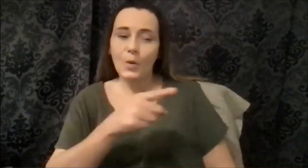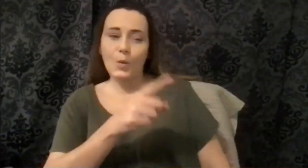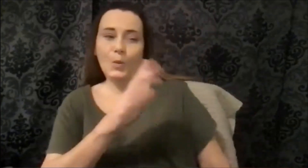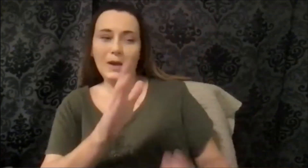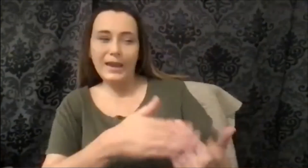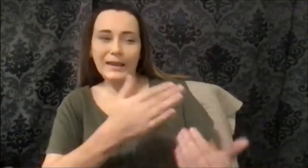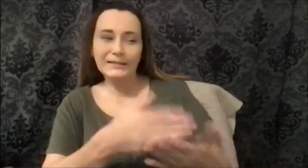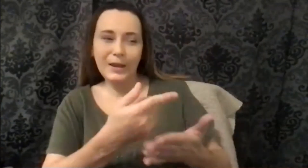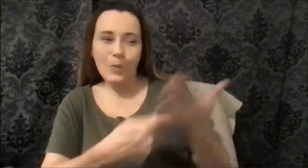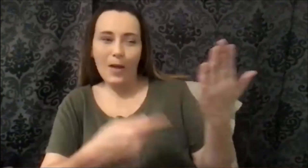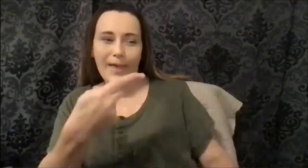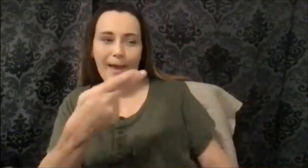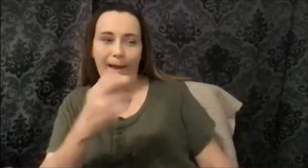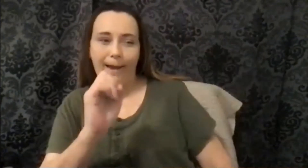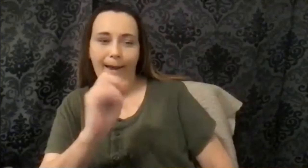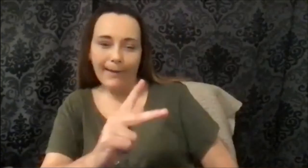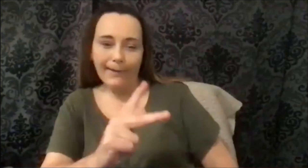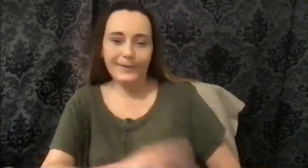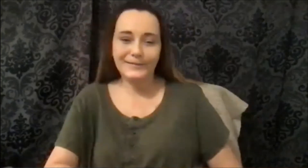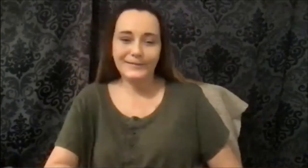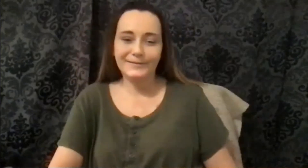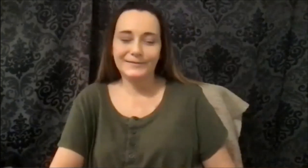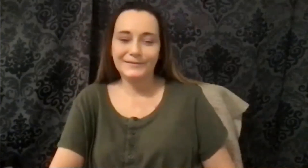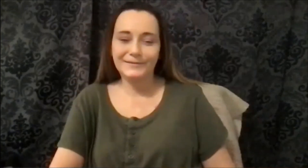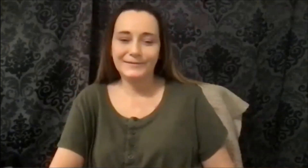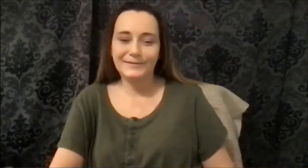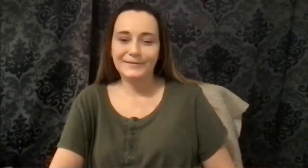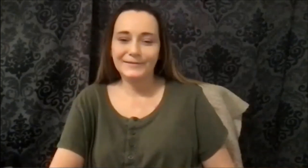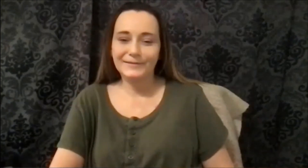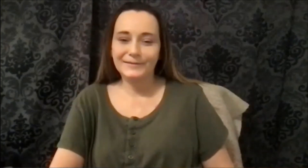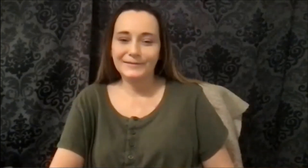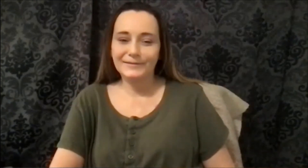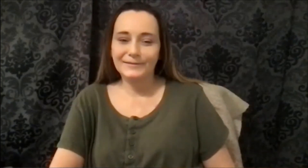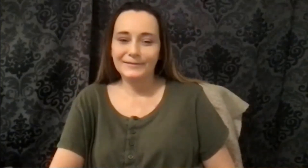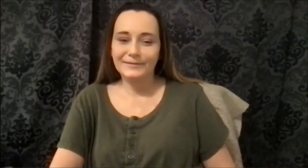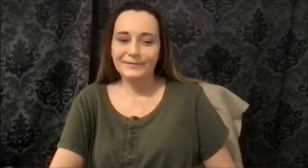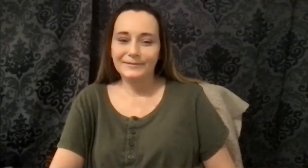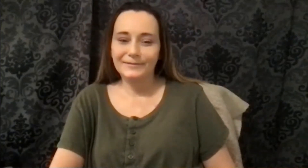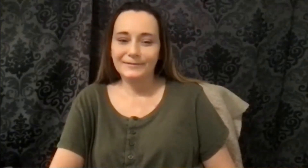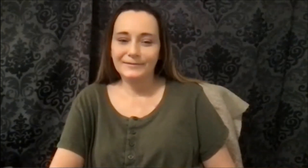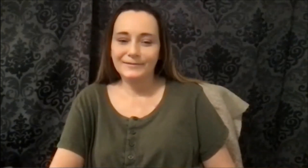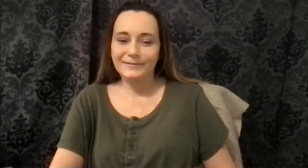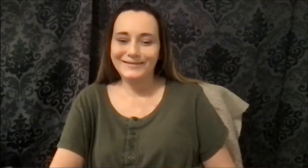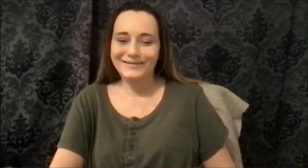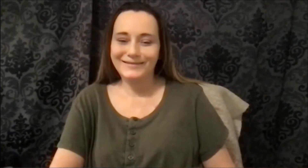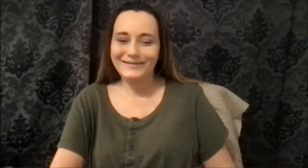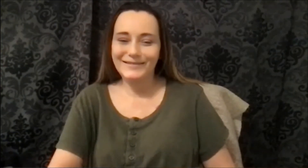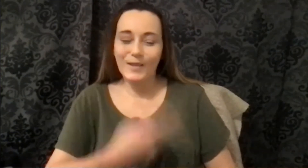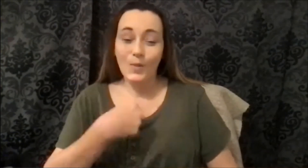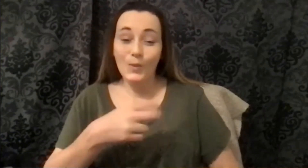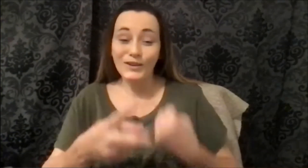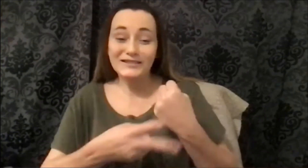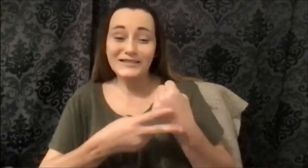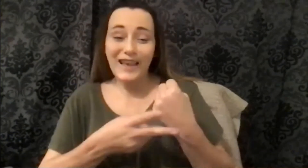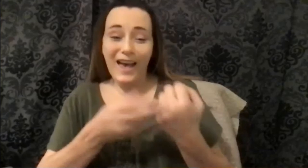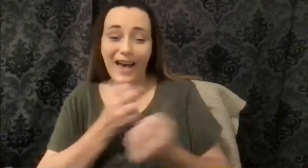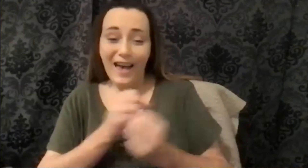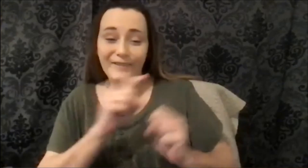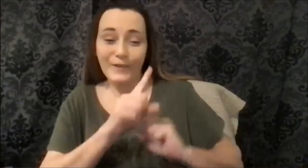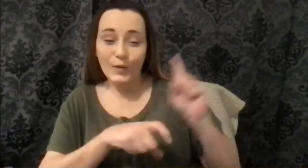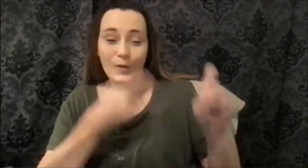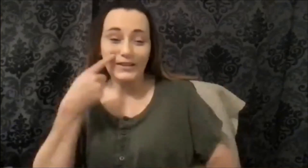heck? I can tell you that. We're saving it up for you, Irene. Very